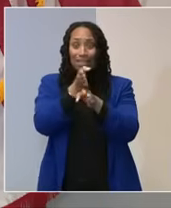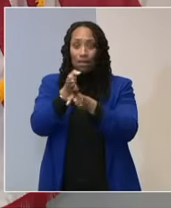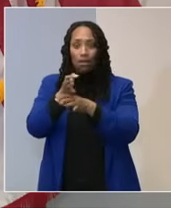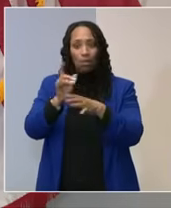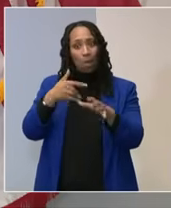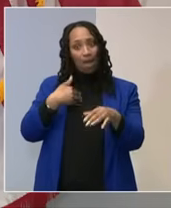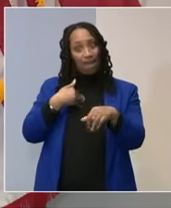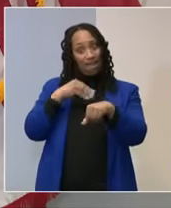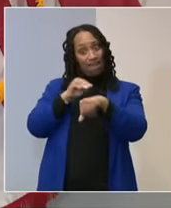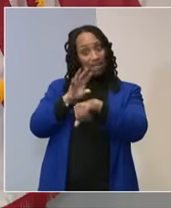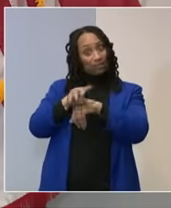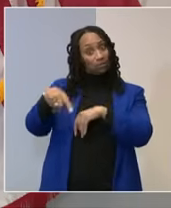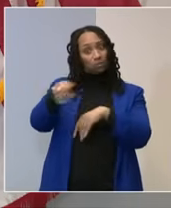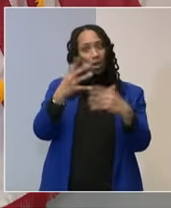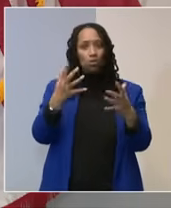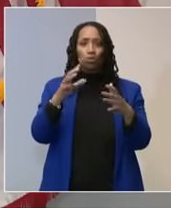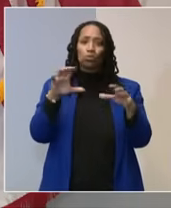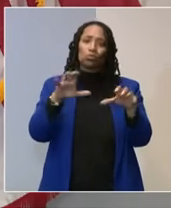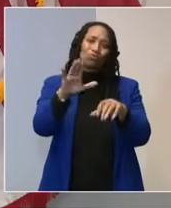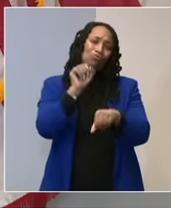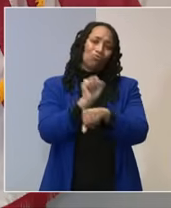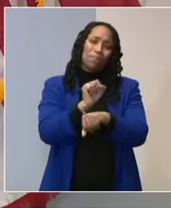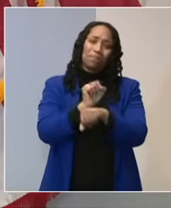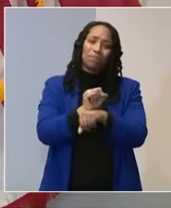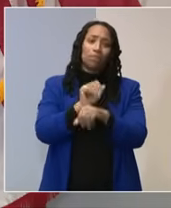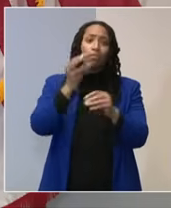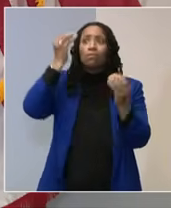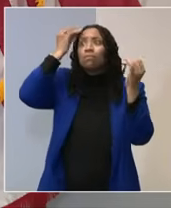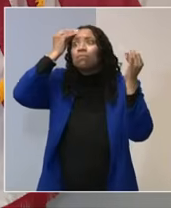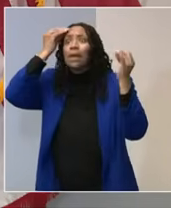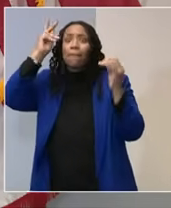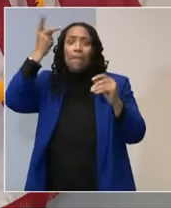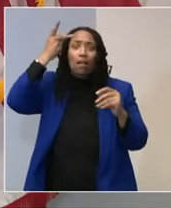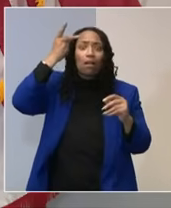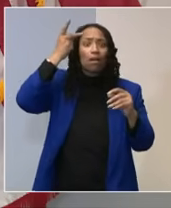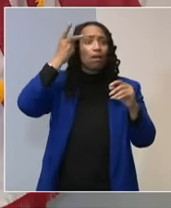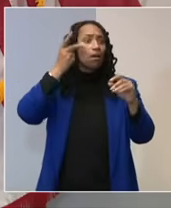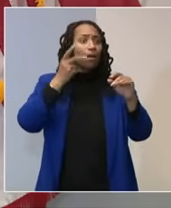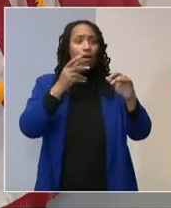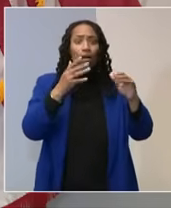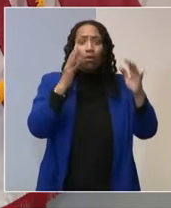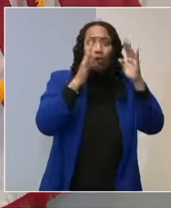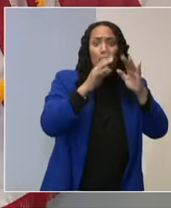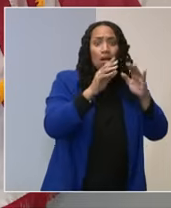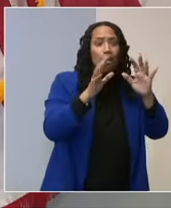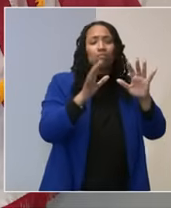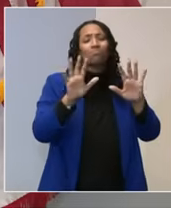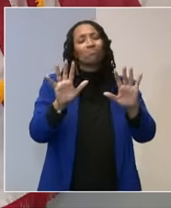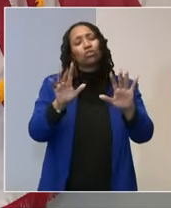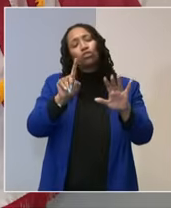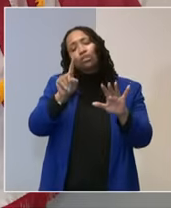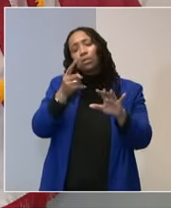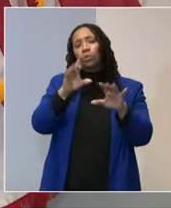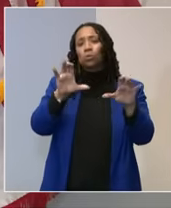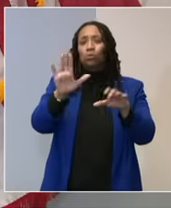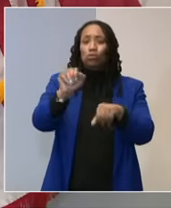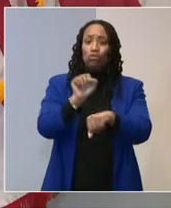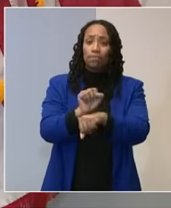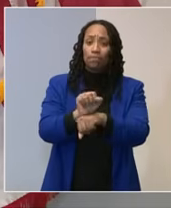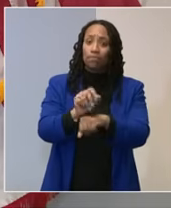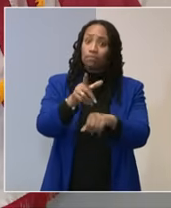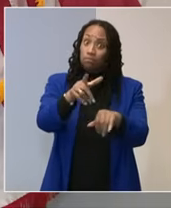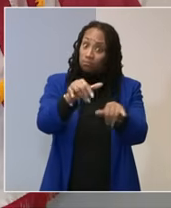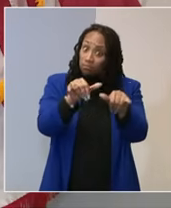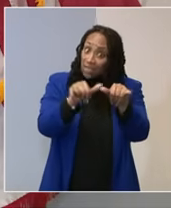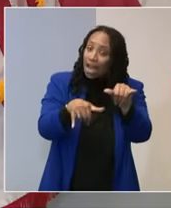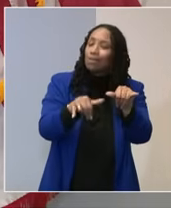do politics. Don't, that's my job. You do your job. And if you want to stay on, I think you'll have a shot.